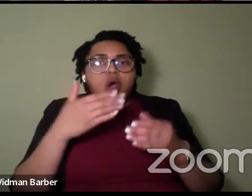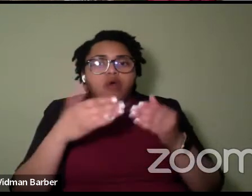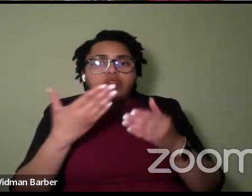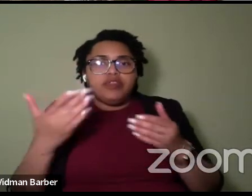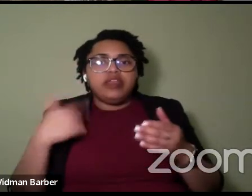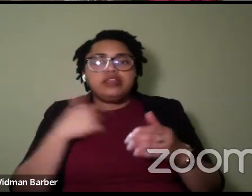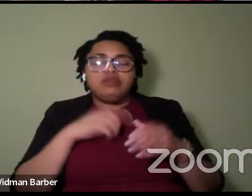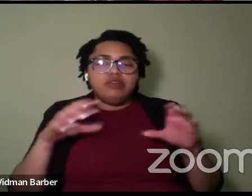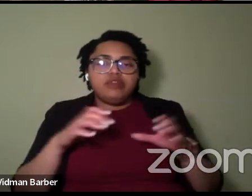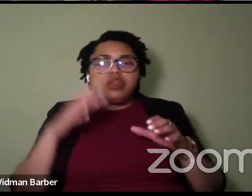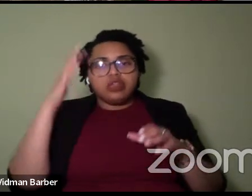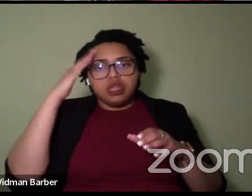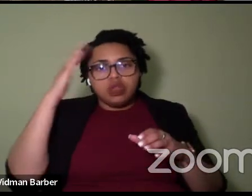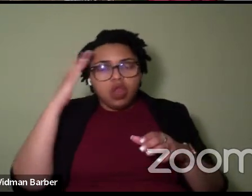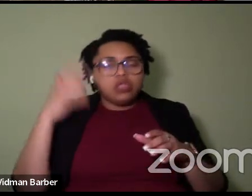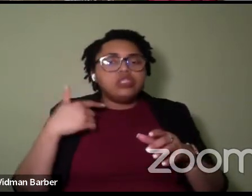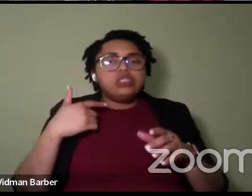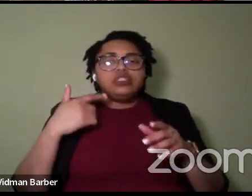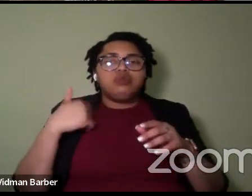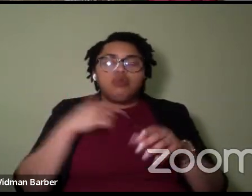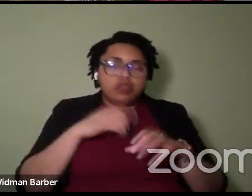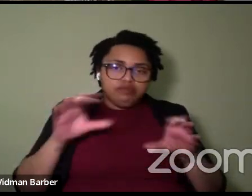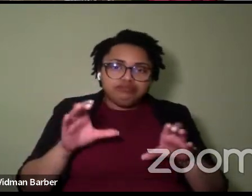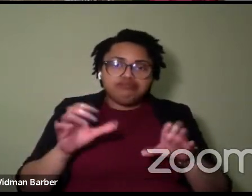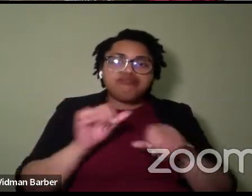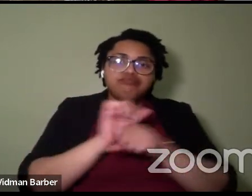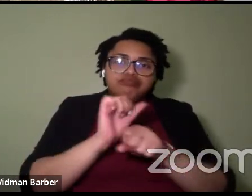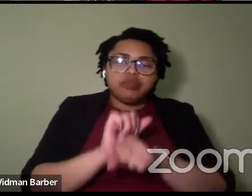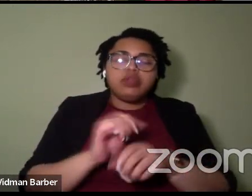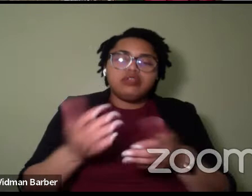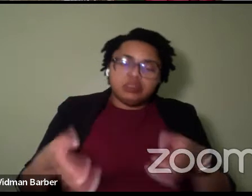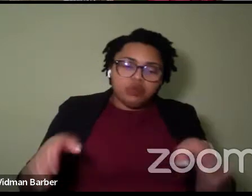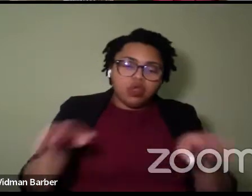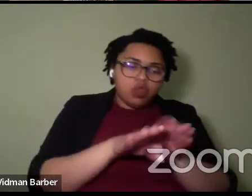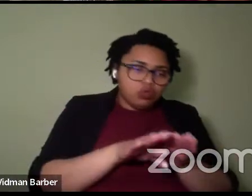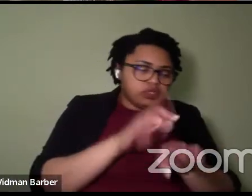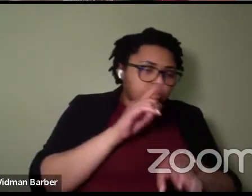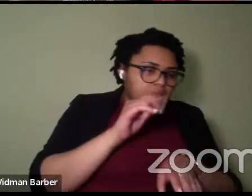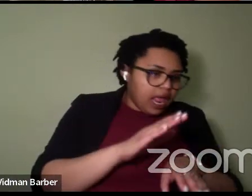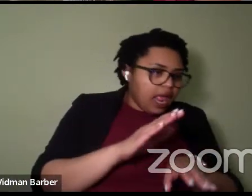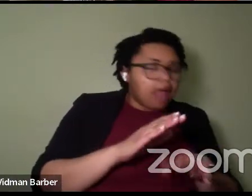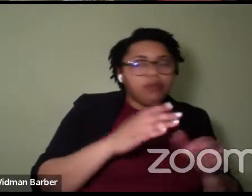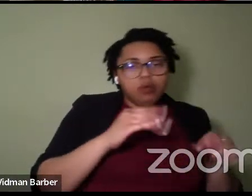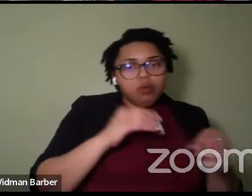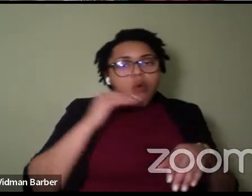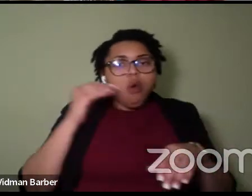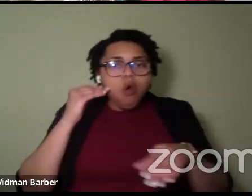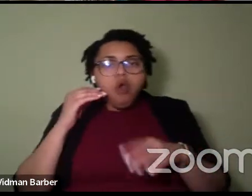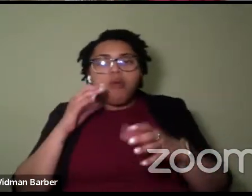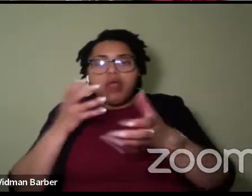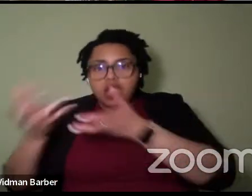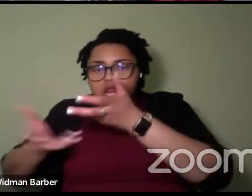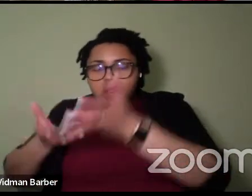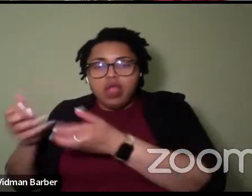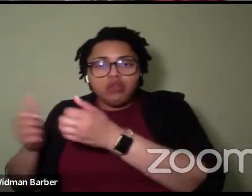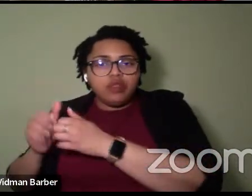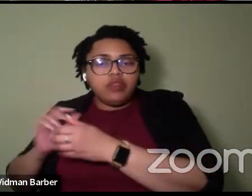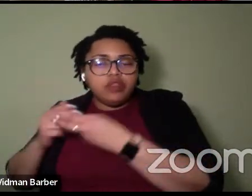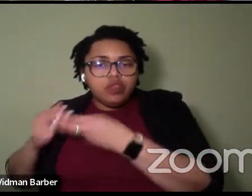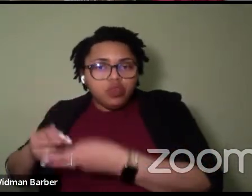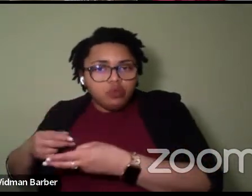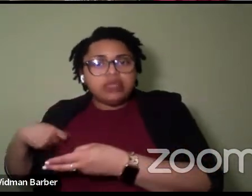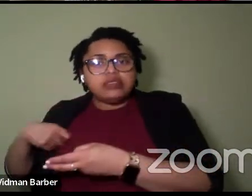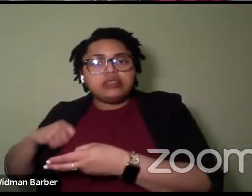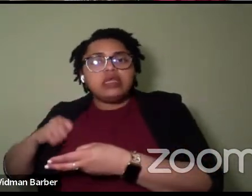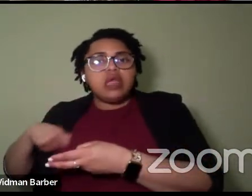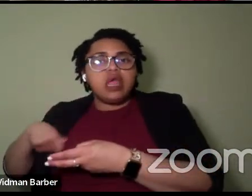then we close our lab and office doors and go home and interact with other human beings as if the principles of the universe that drive